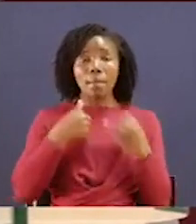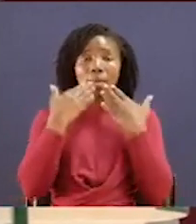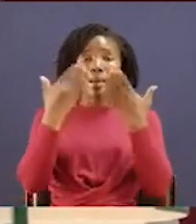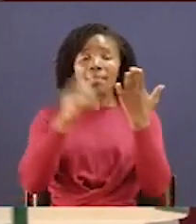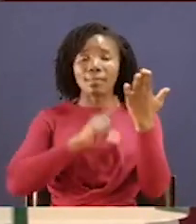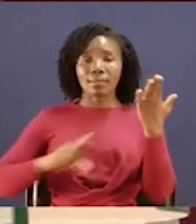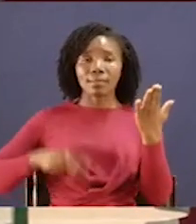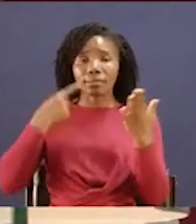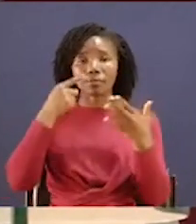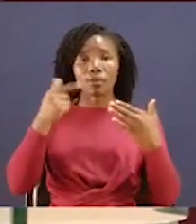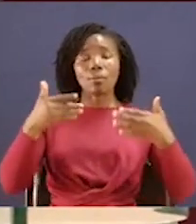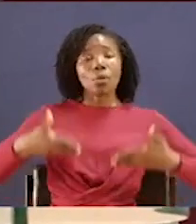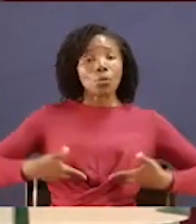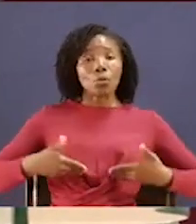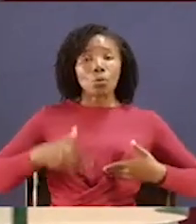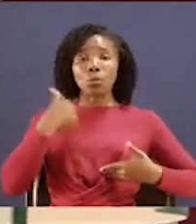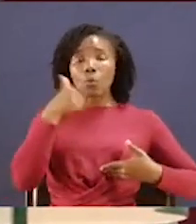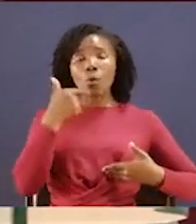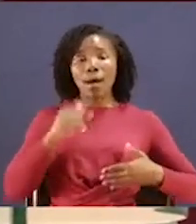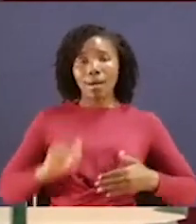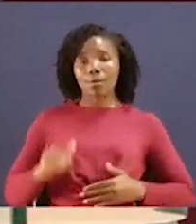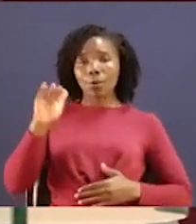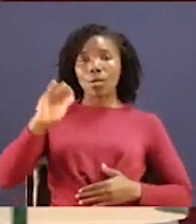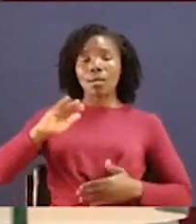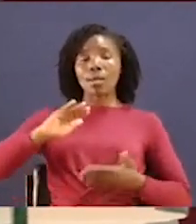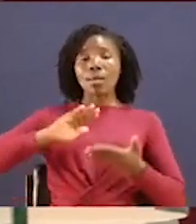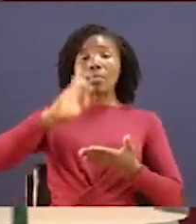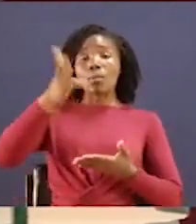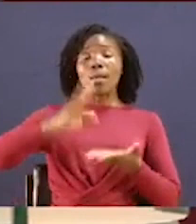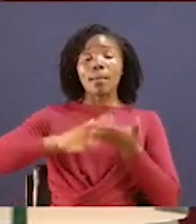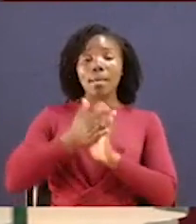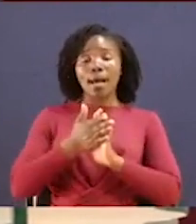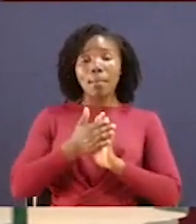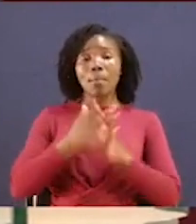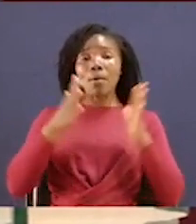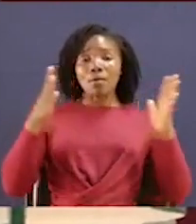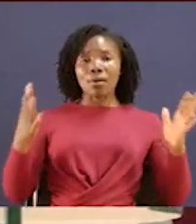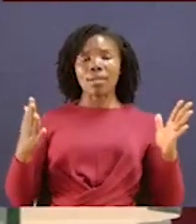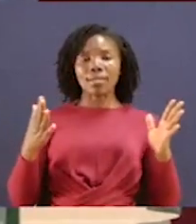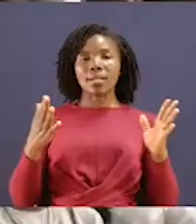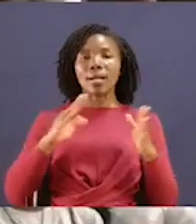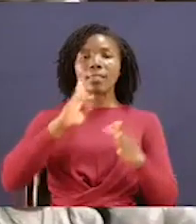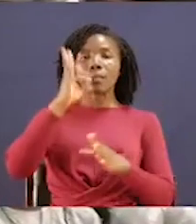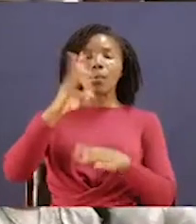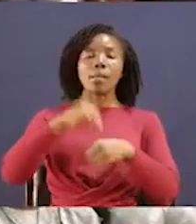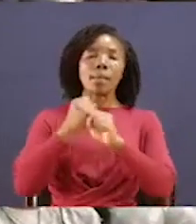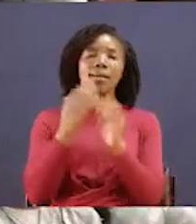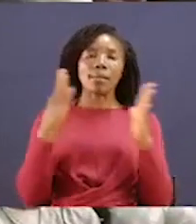for a young generation that is coming up that's going to make a big difference. Yes, we can clap. We can appreciate these young people.